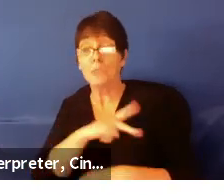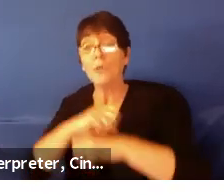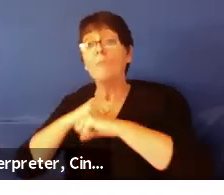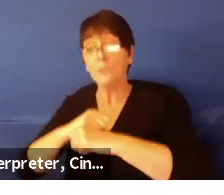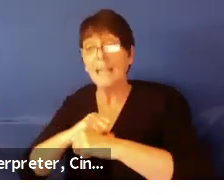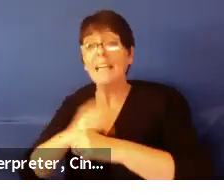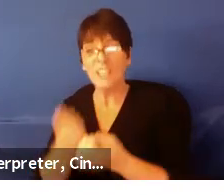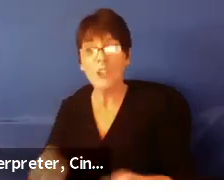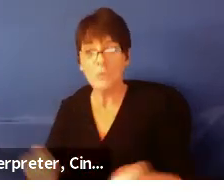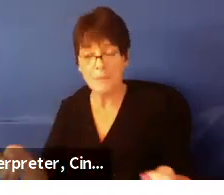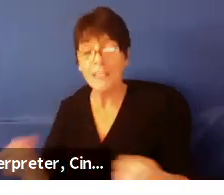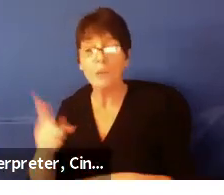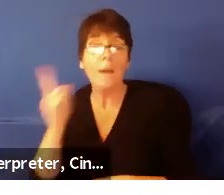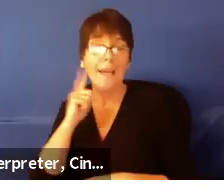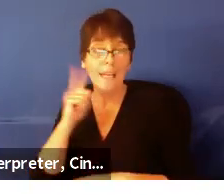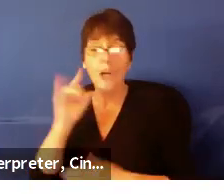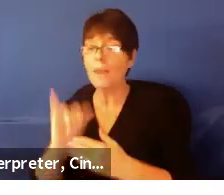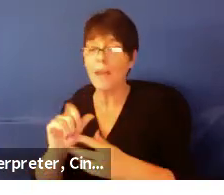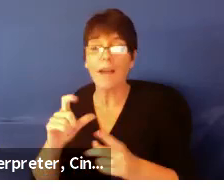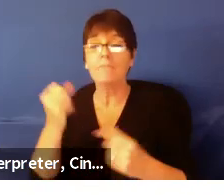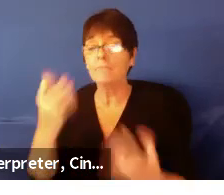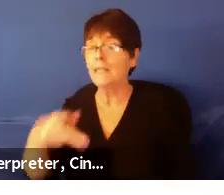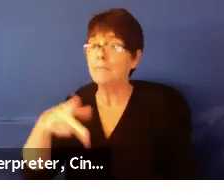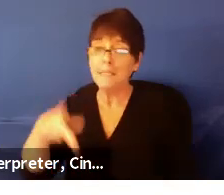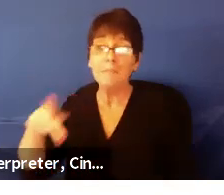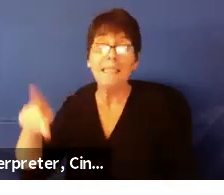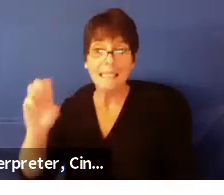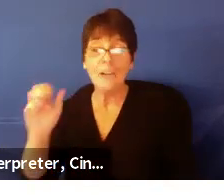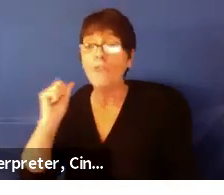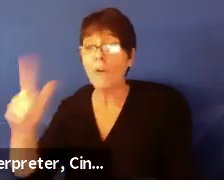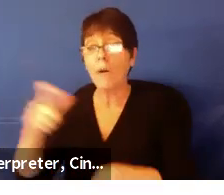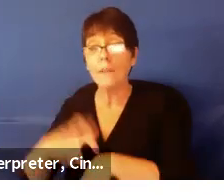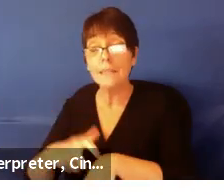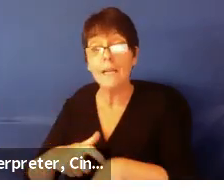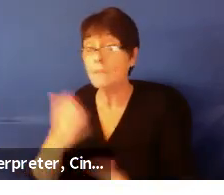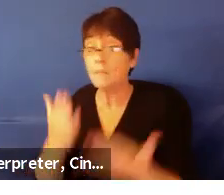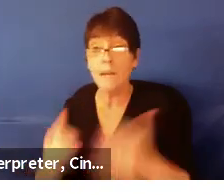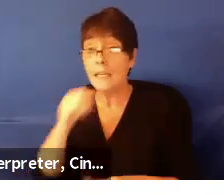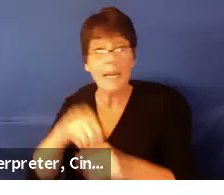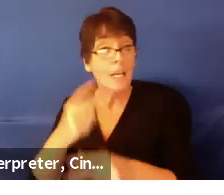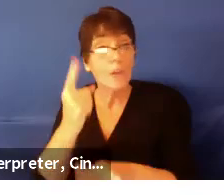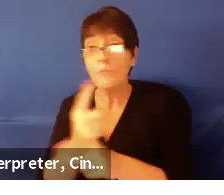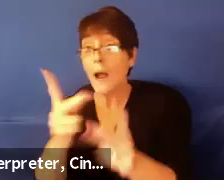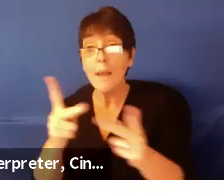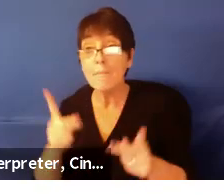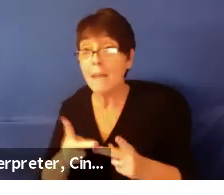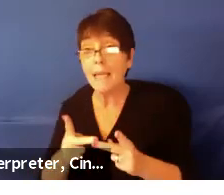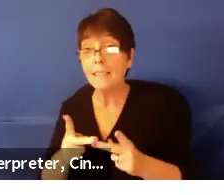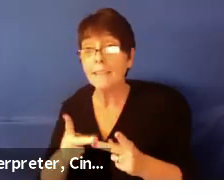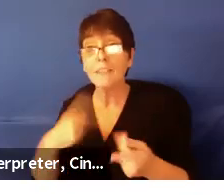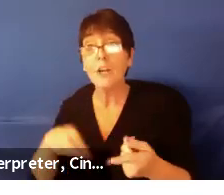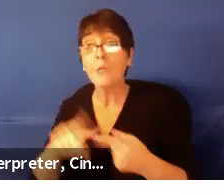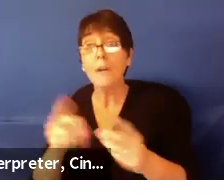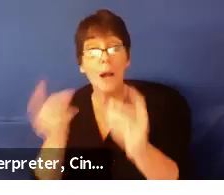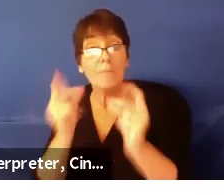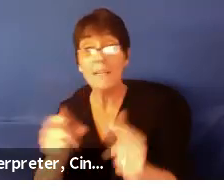PPE, you hear about that all on the media these days, might not be in the right place during the immediate response